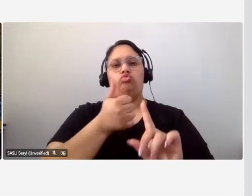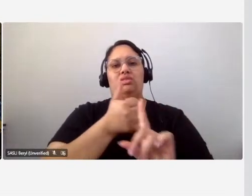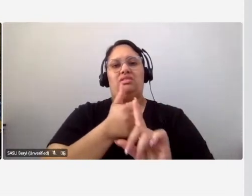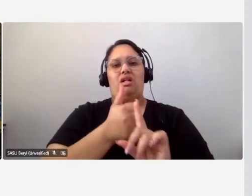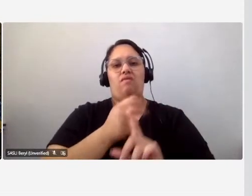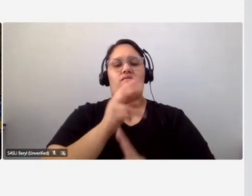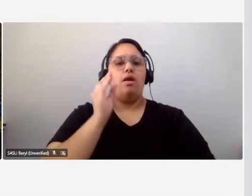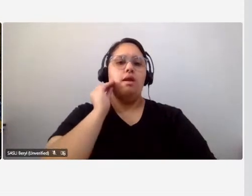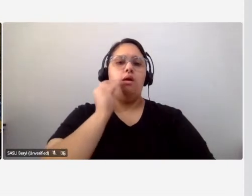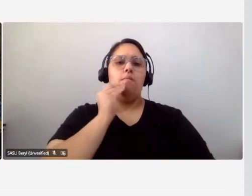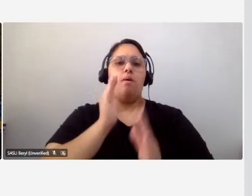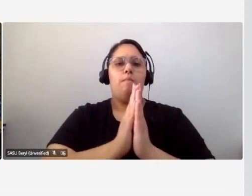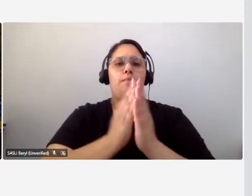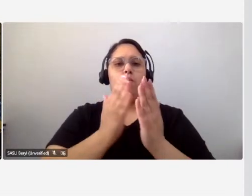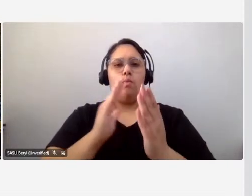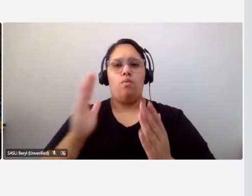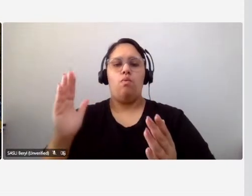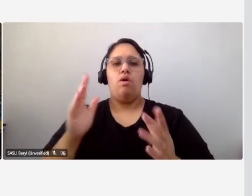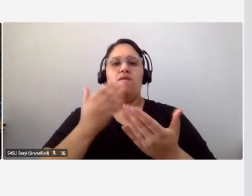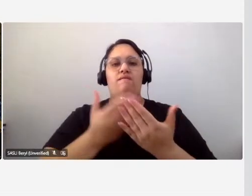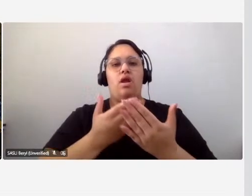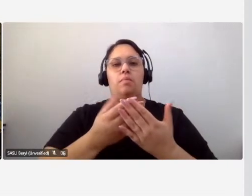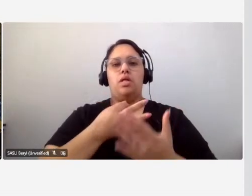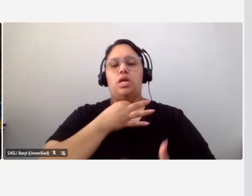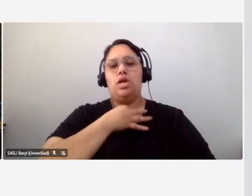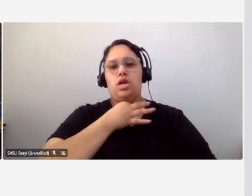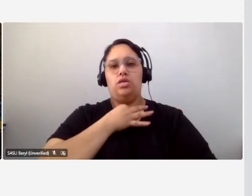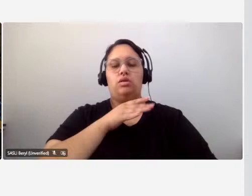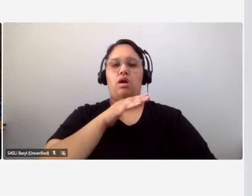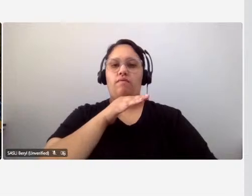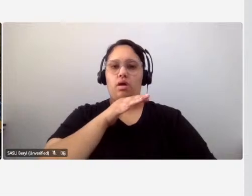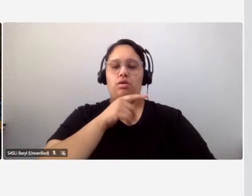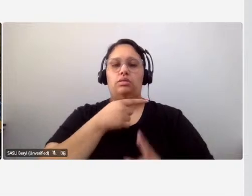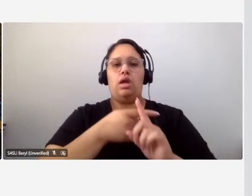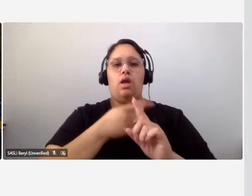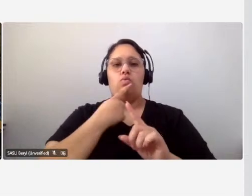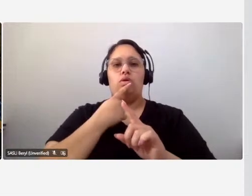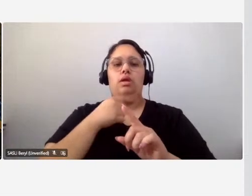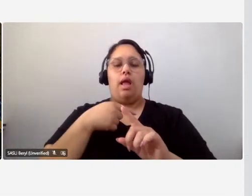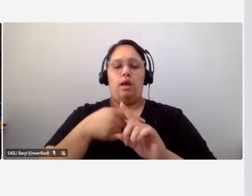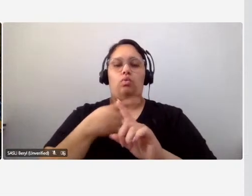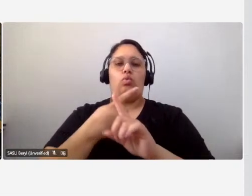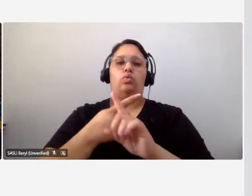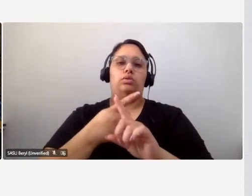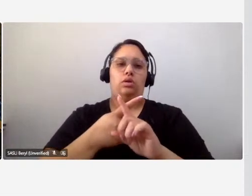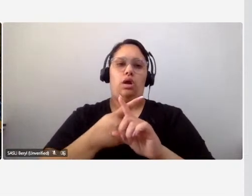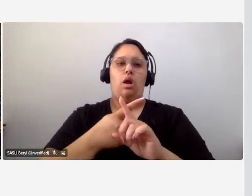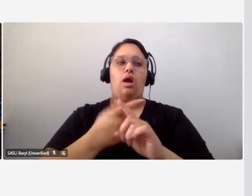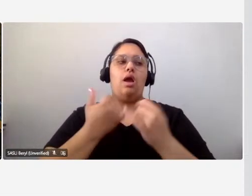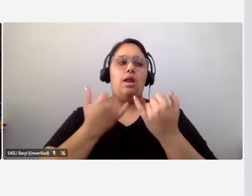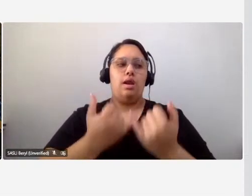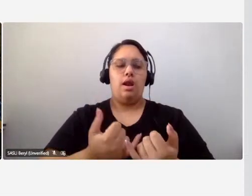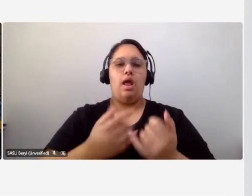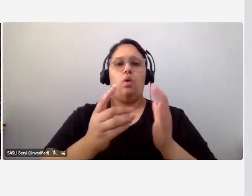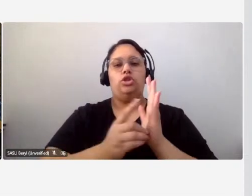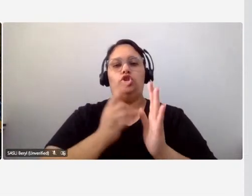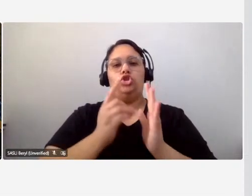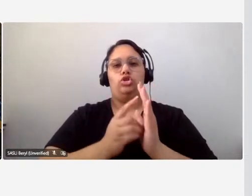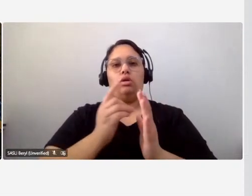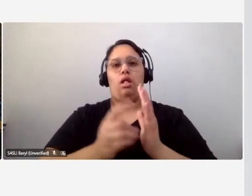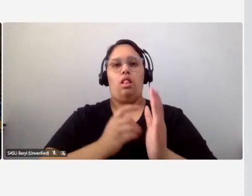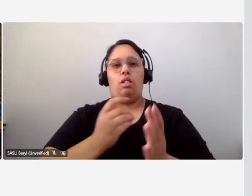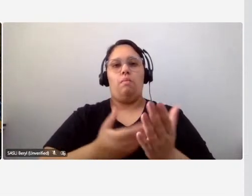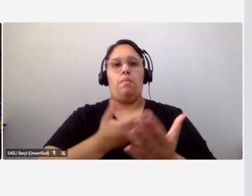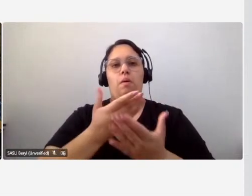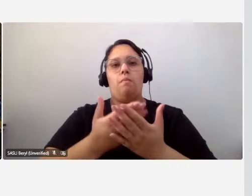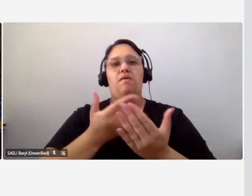is available in English, Afrikaans, as well as isiXhosa. It's now been digitized, and it's available